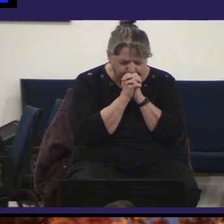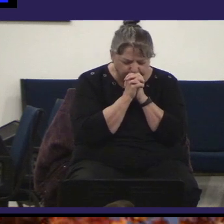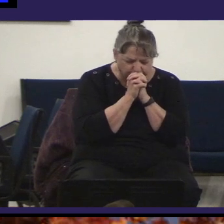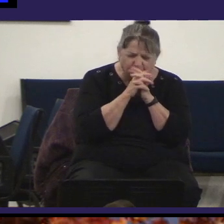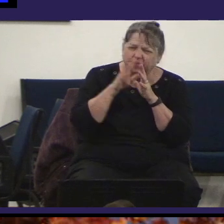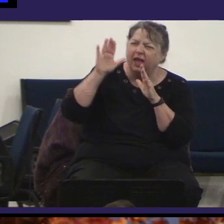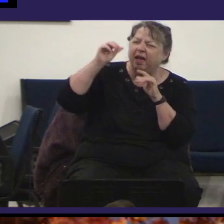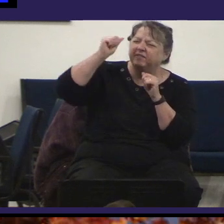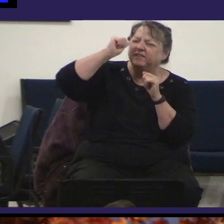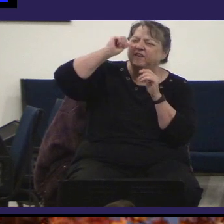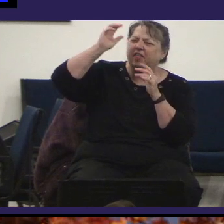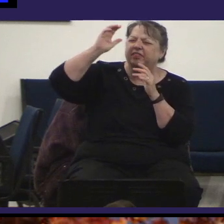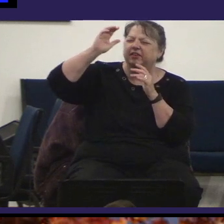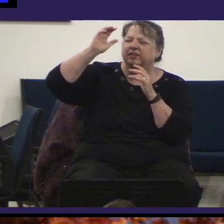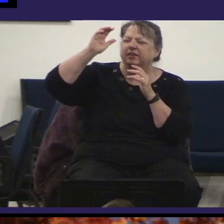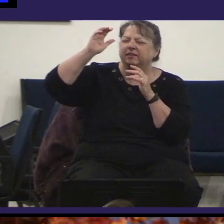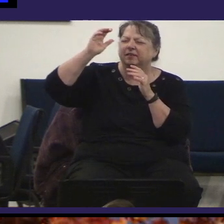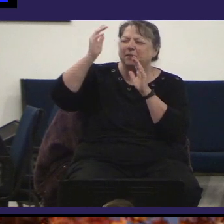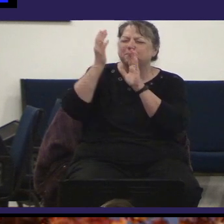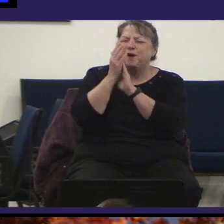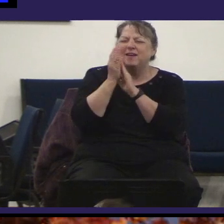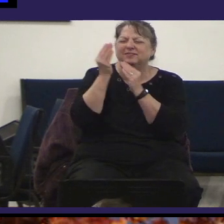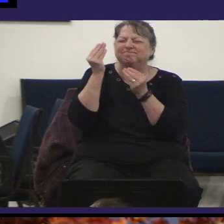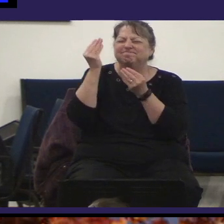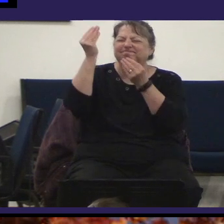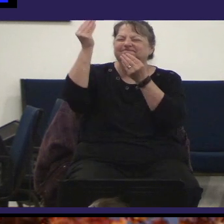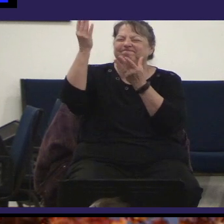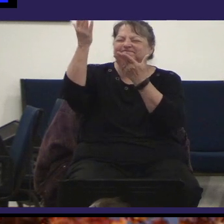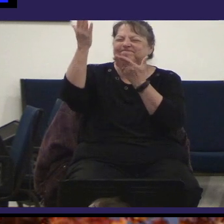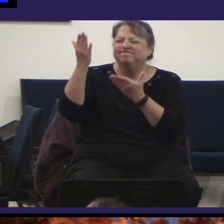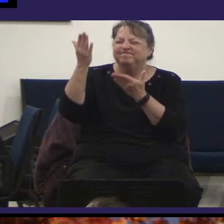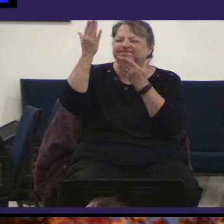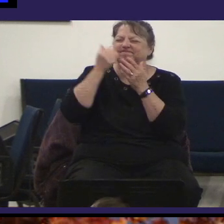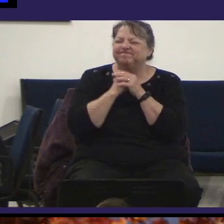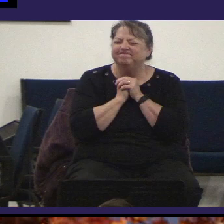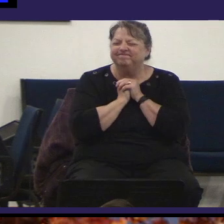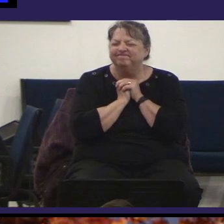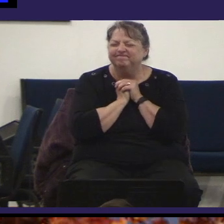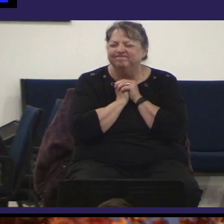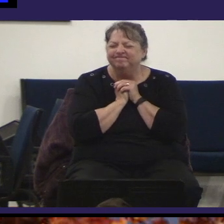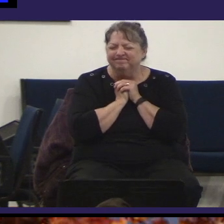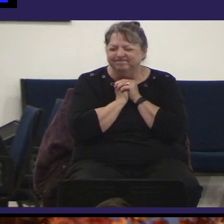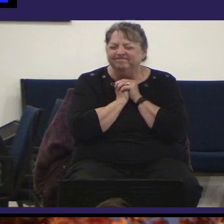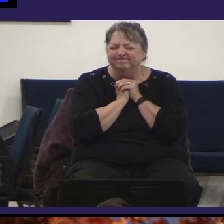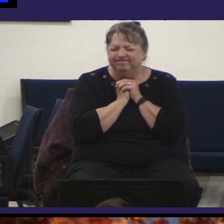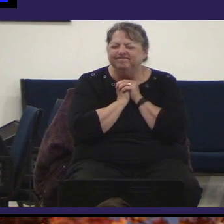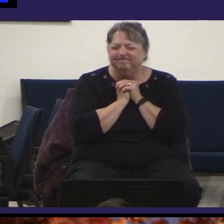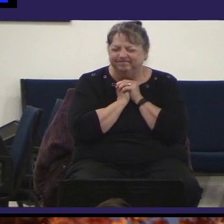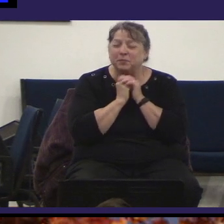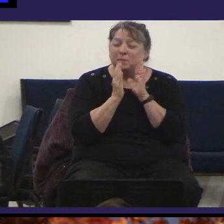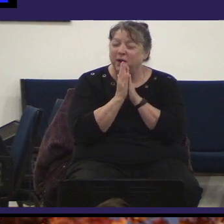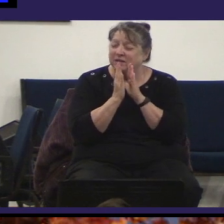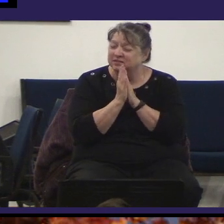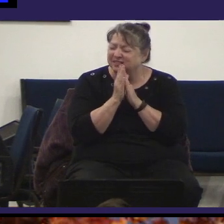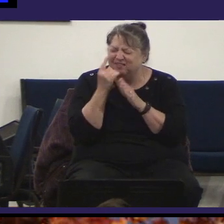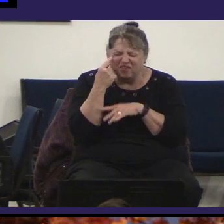Heavenly Father, we give you praise for this day. We give you praise